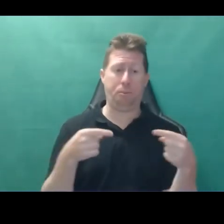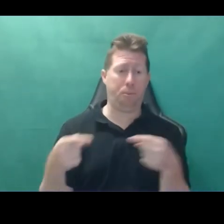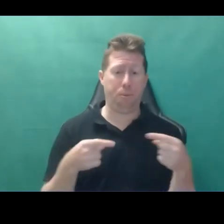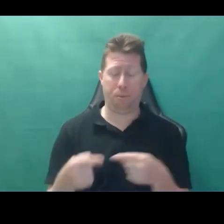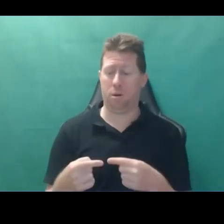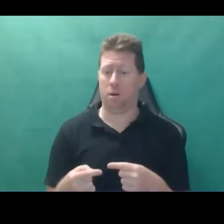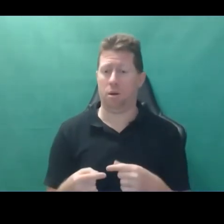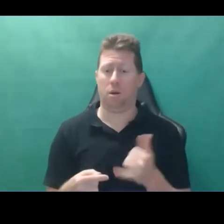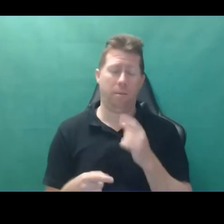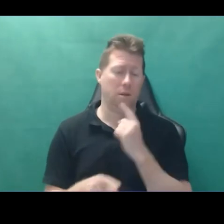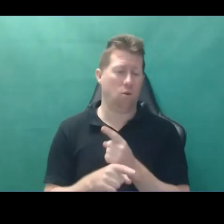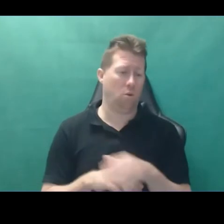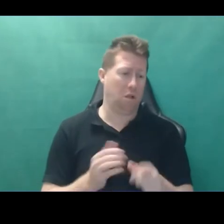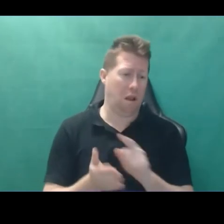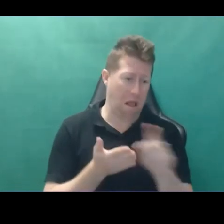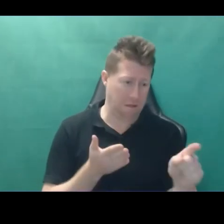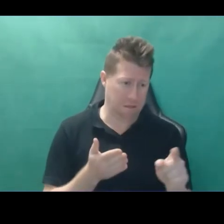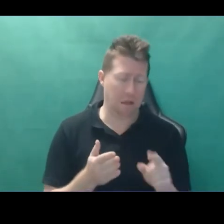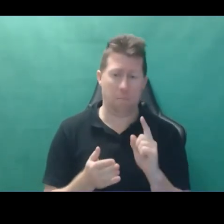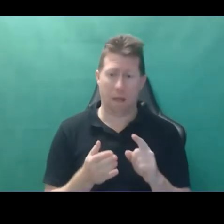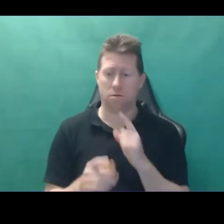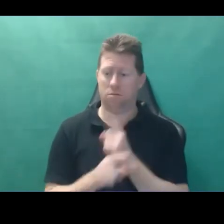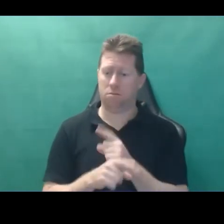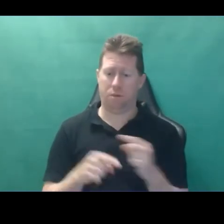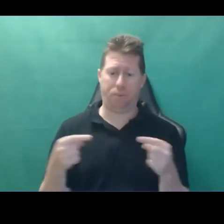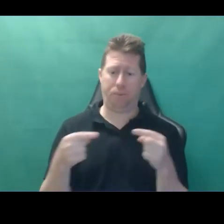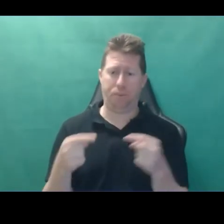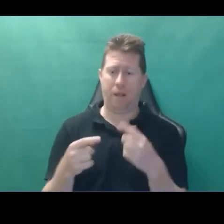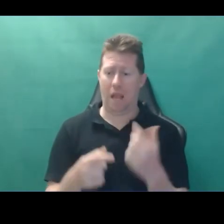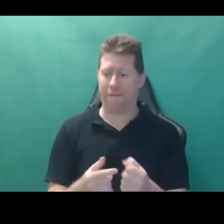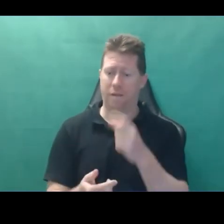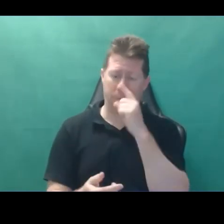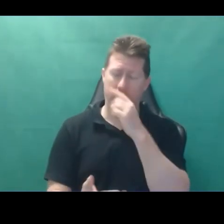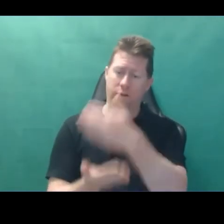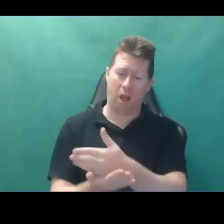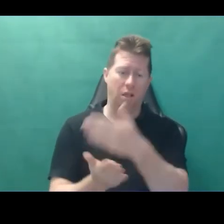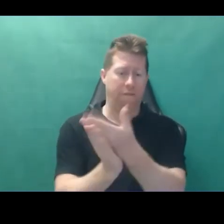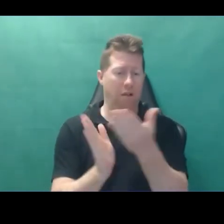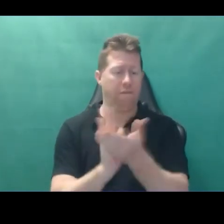that a little bit later. There are, you know, the usual factions and infighting that happens.